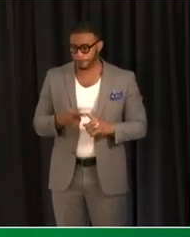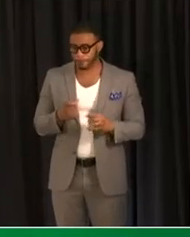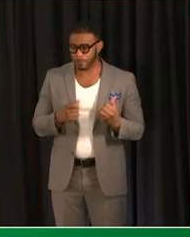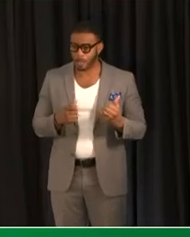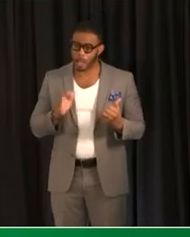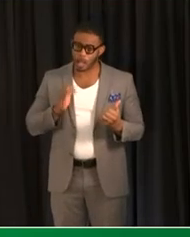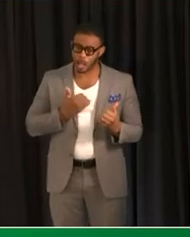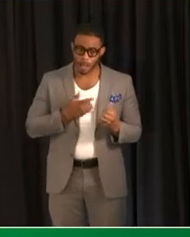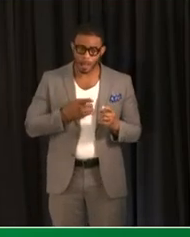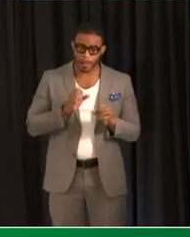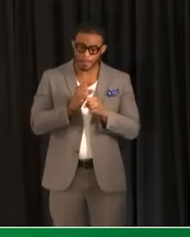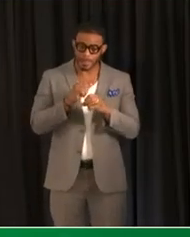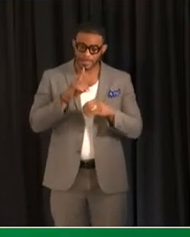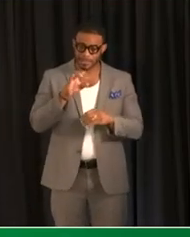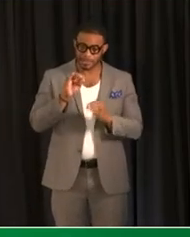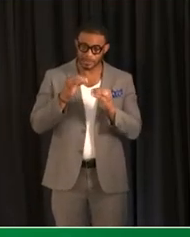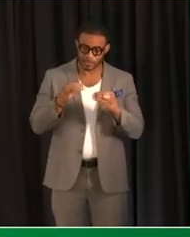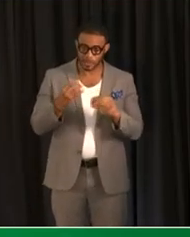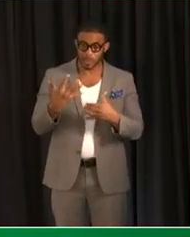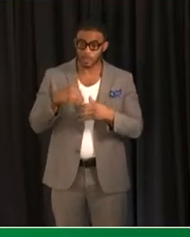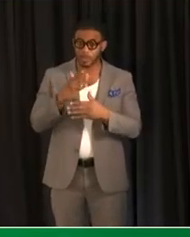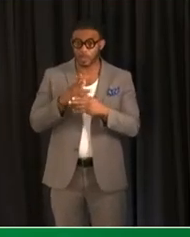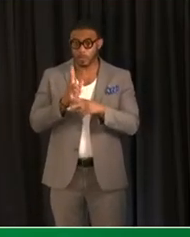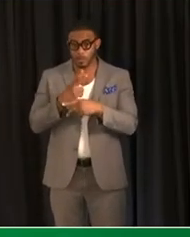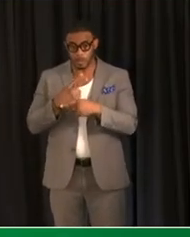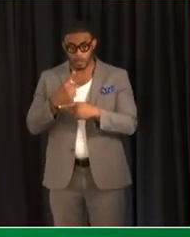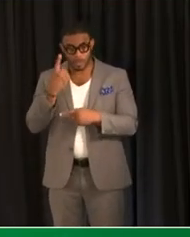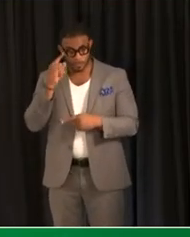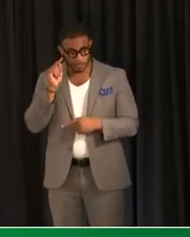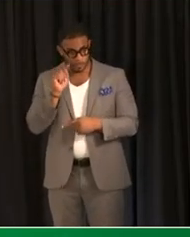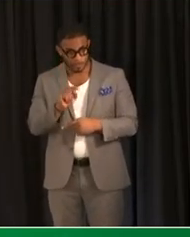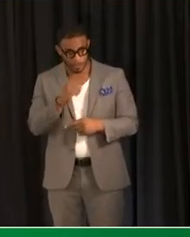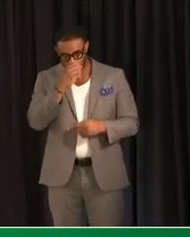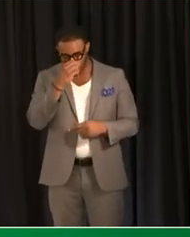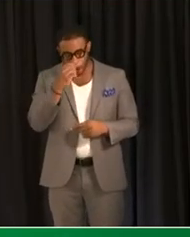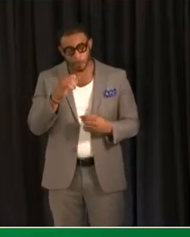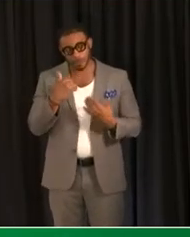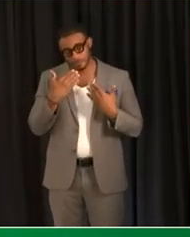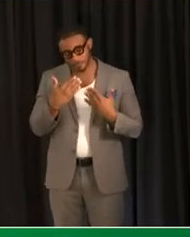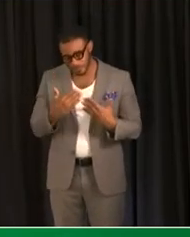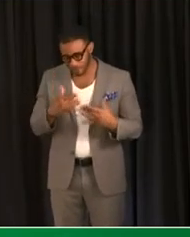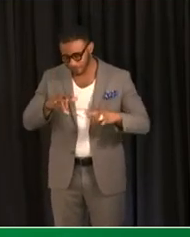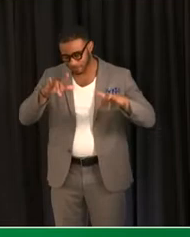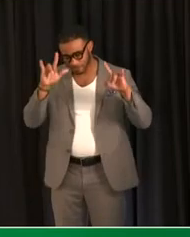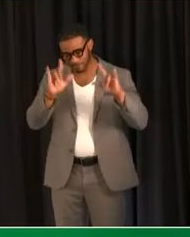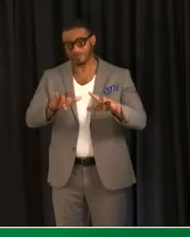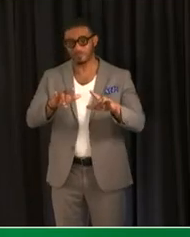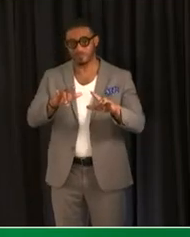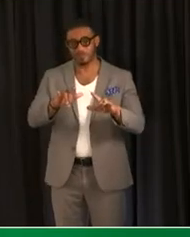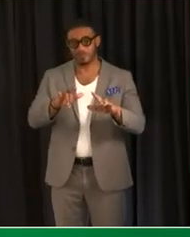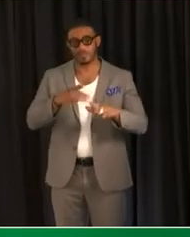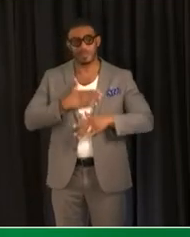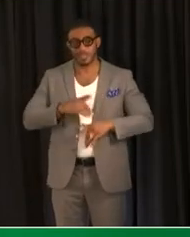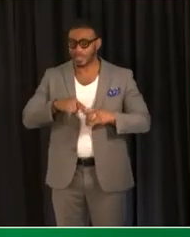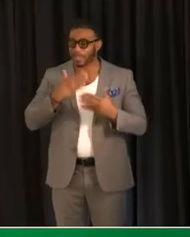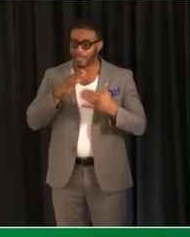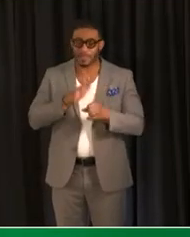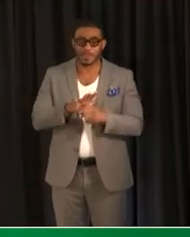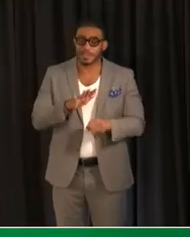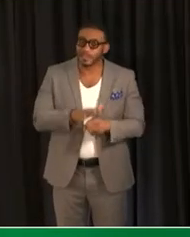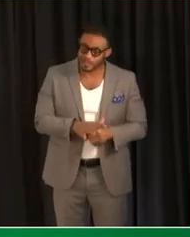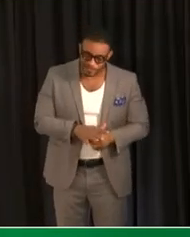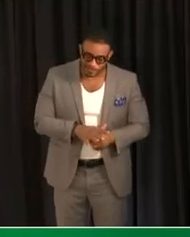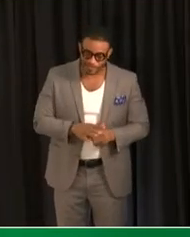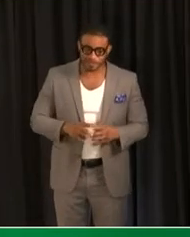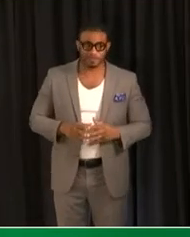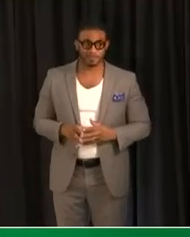Wow. from our Made in DC store, including some products from Bailiwick. So we Muchas wanted to gracias. thank you. We can't thank